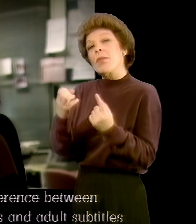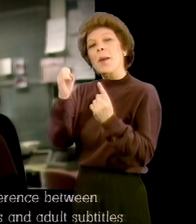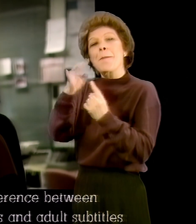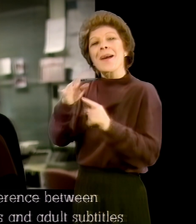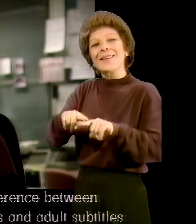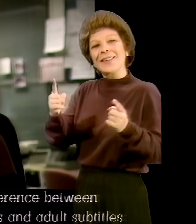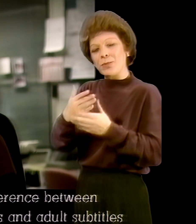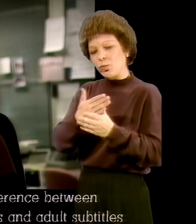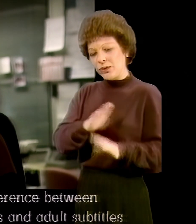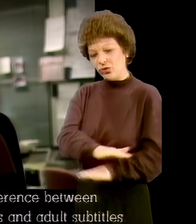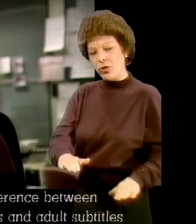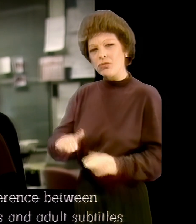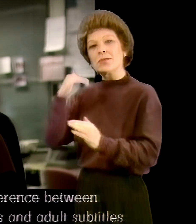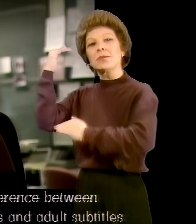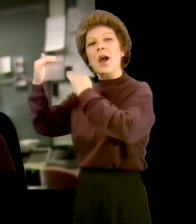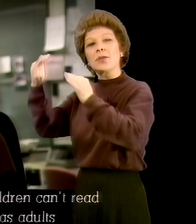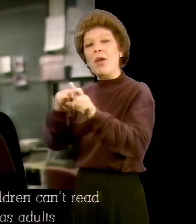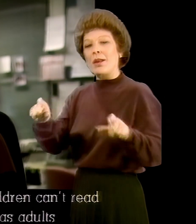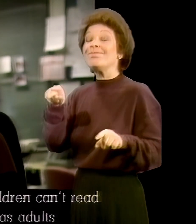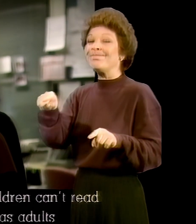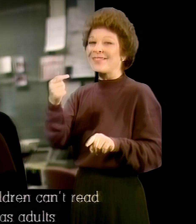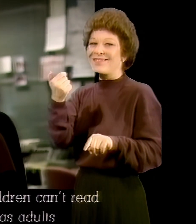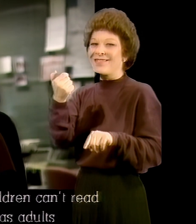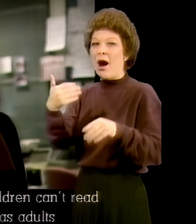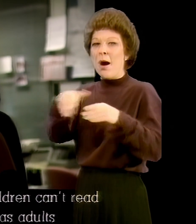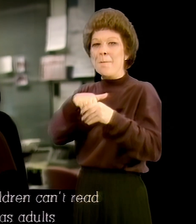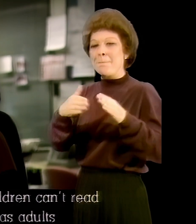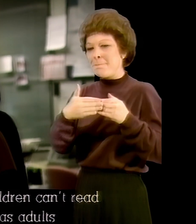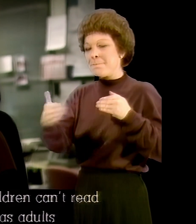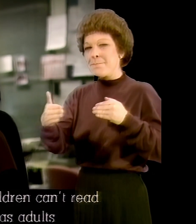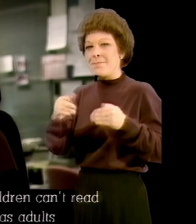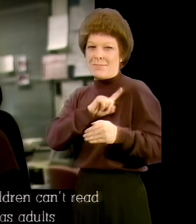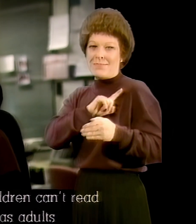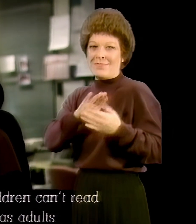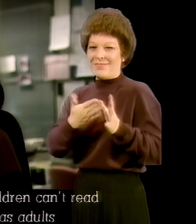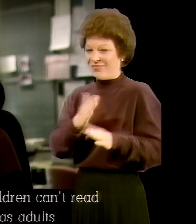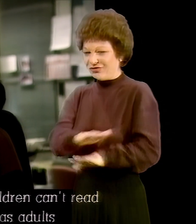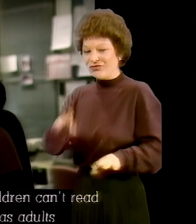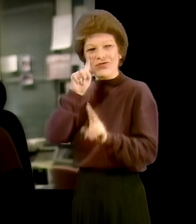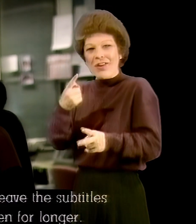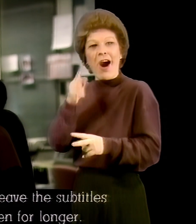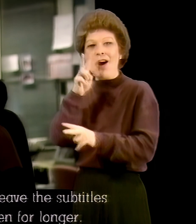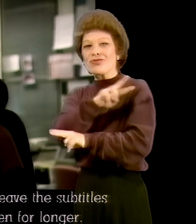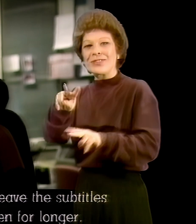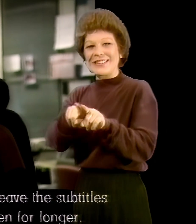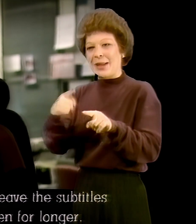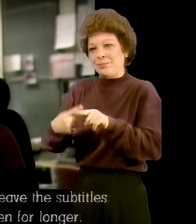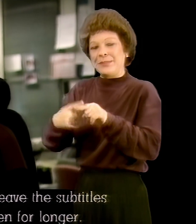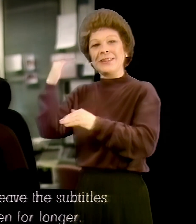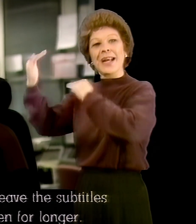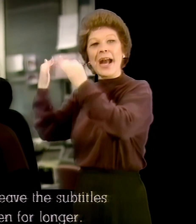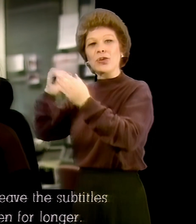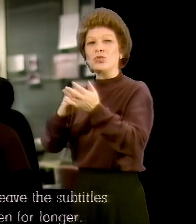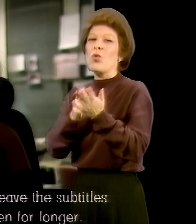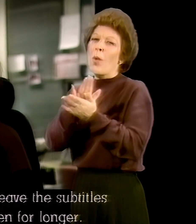and adult subtitles is timing. Children can't read as fast as adults. So we have to leave the subtitles